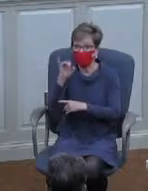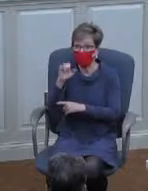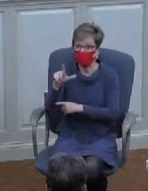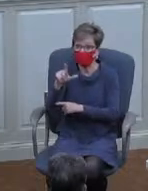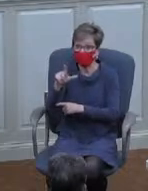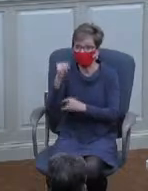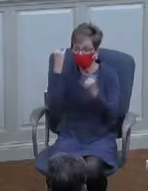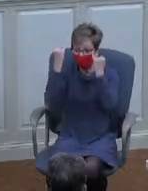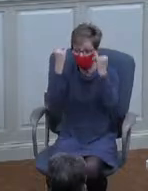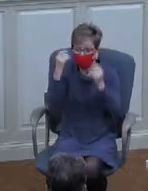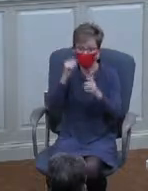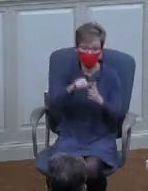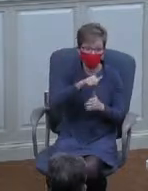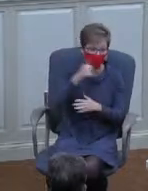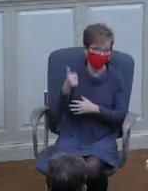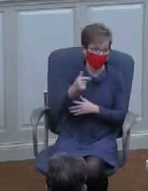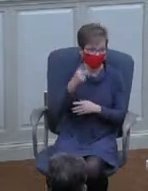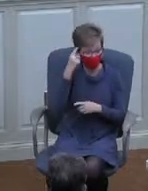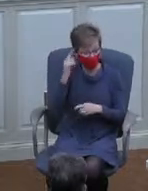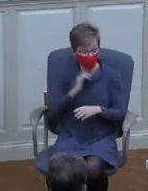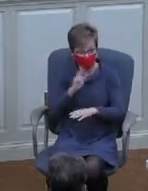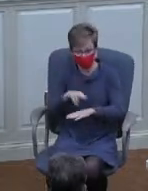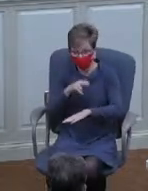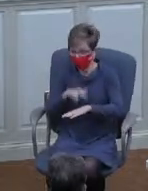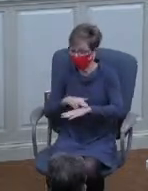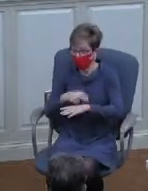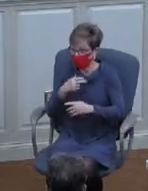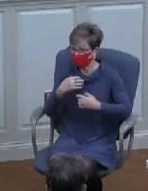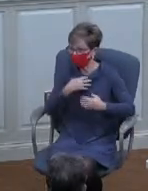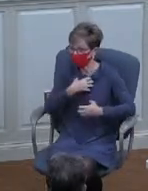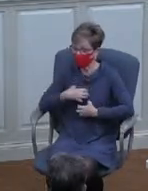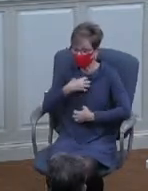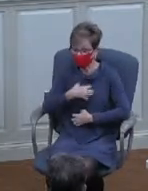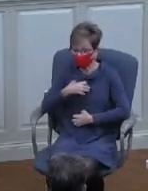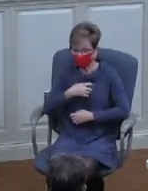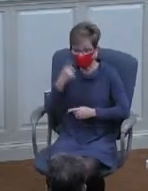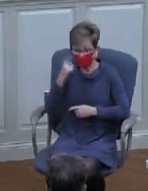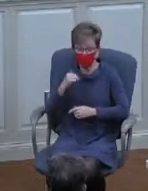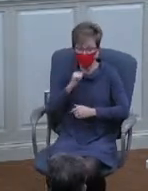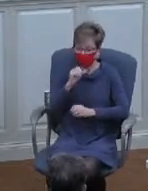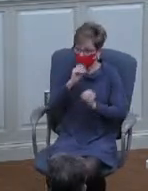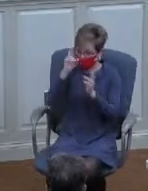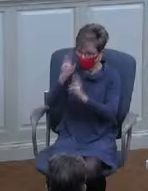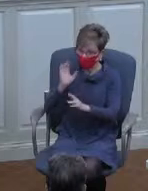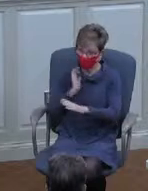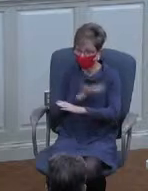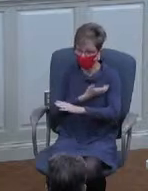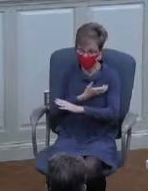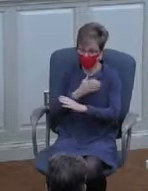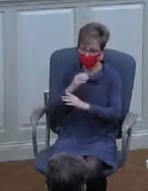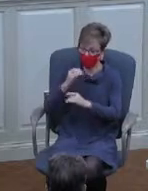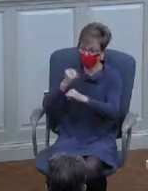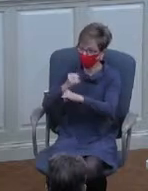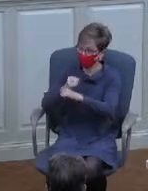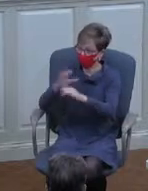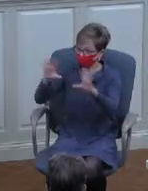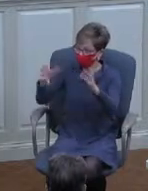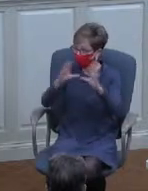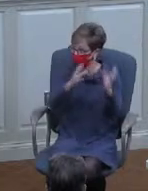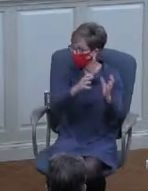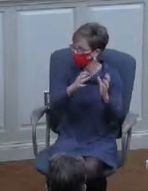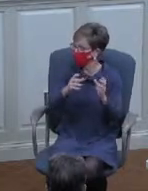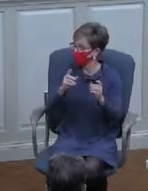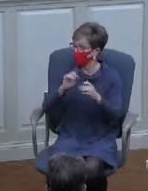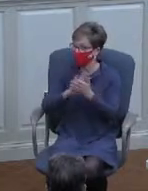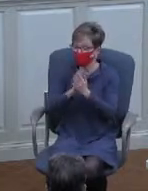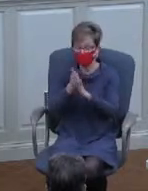Others contribute our national dysfunction to a growing disrespect for our institutions, a disaffection heating to a